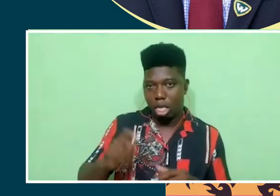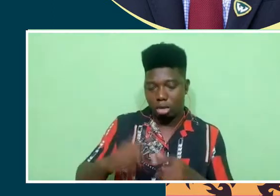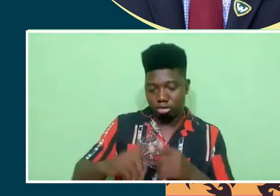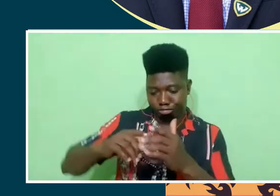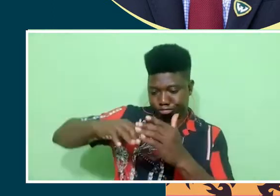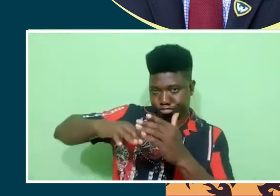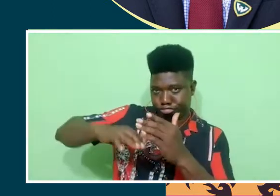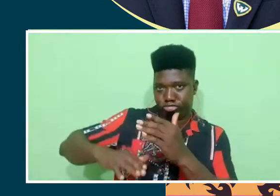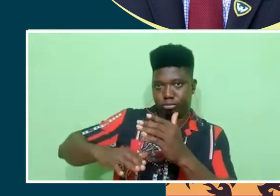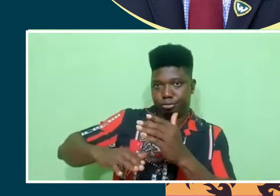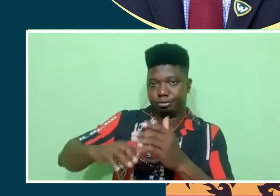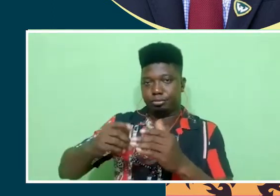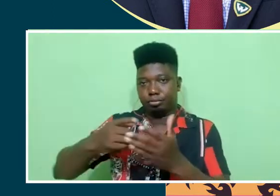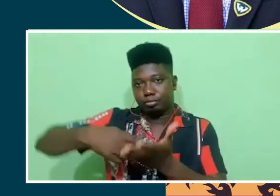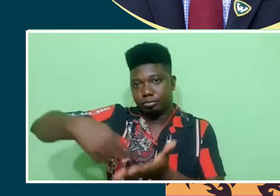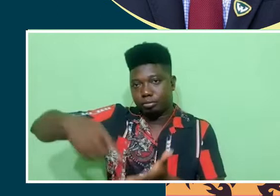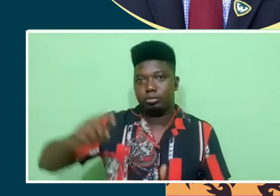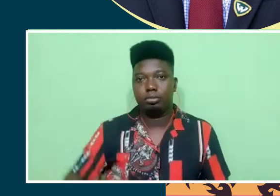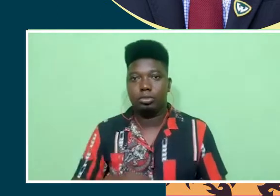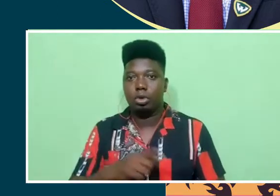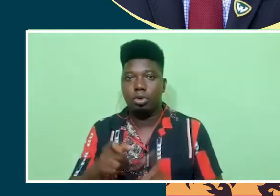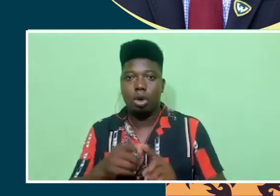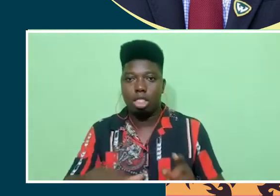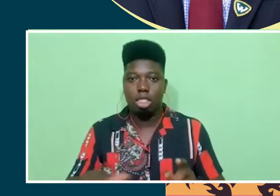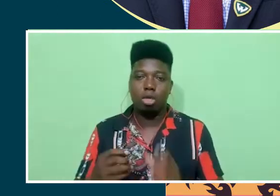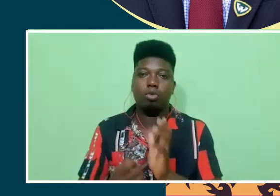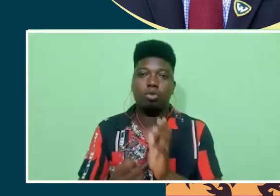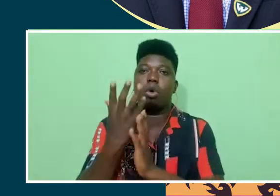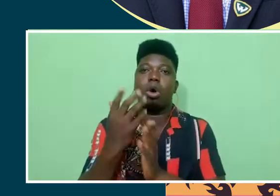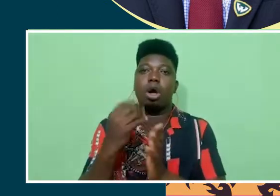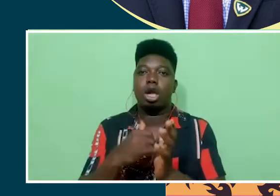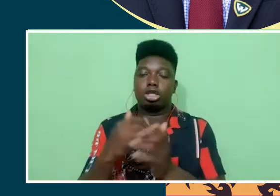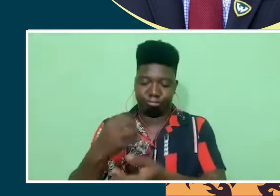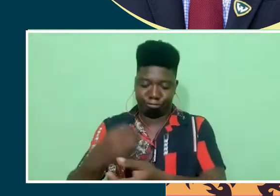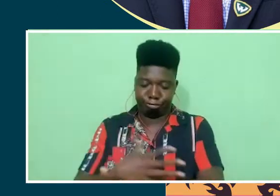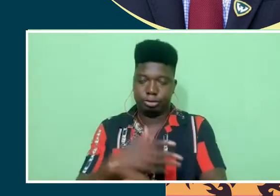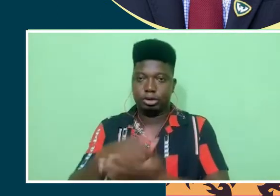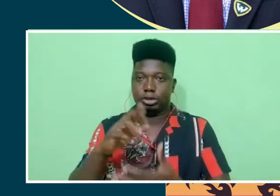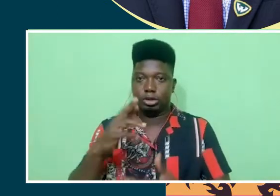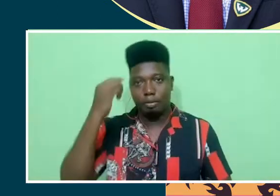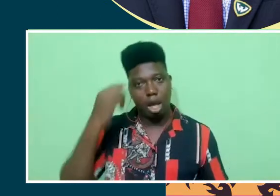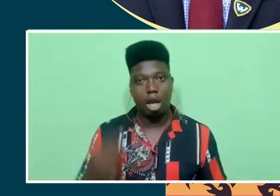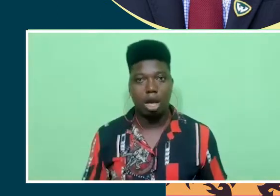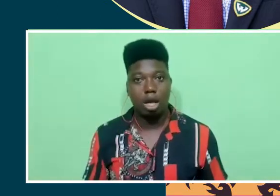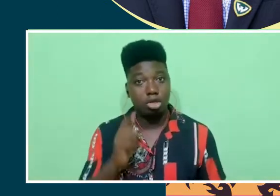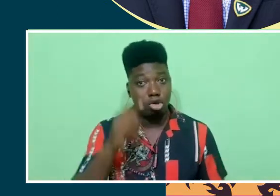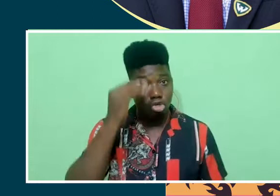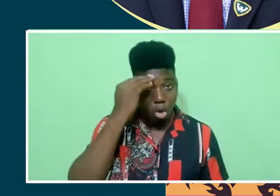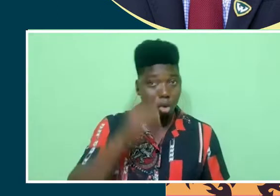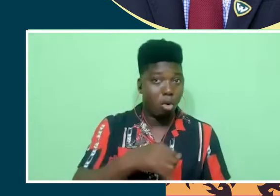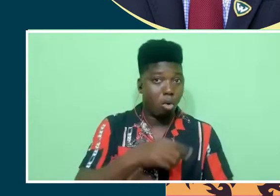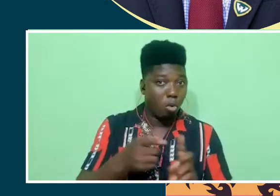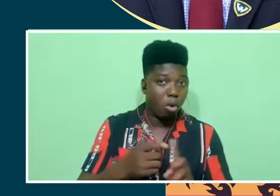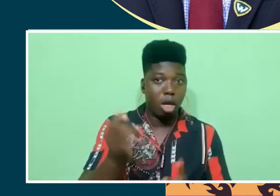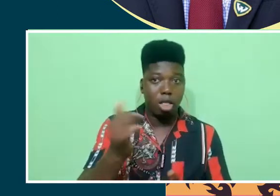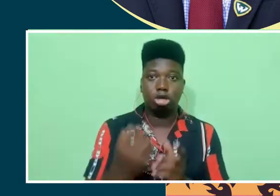are growing up, that is already impacting their mindset. So, you know, when they grow up, there is no you can